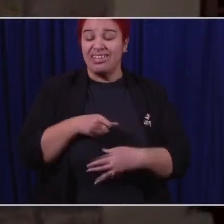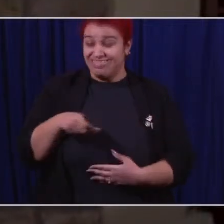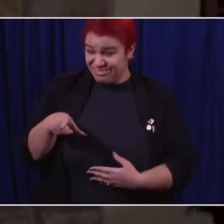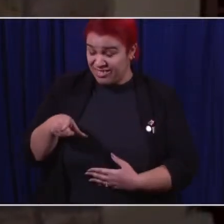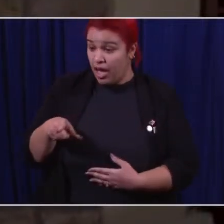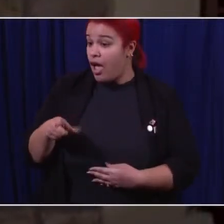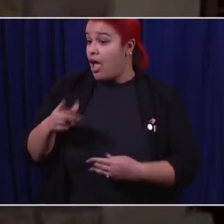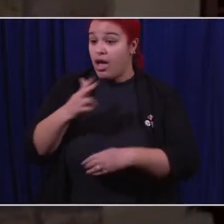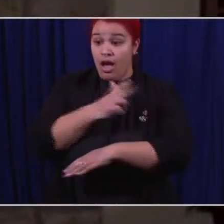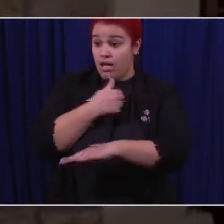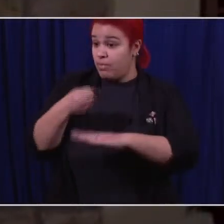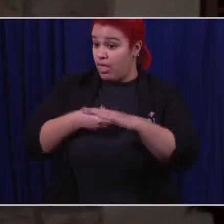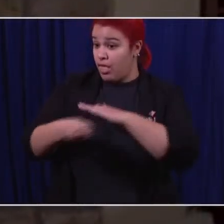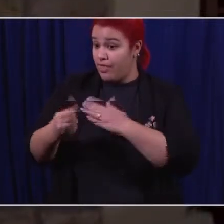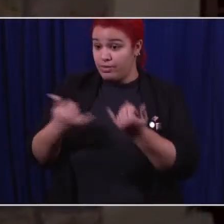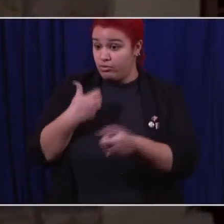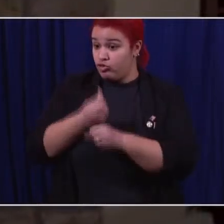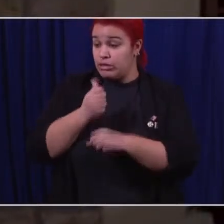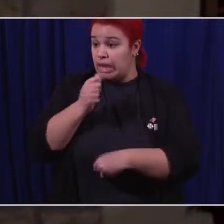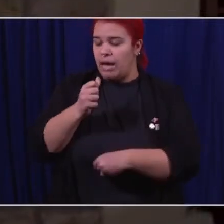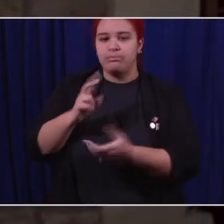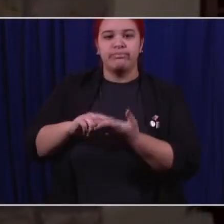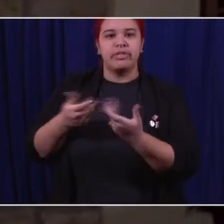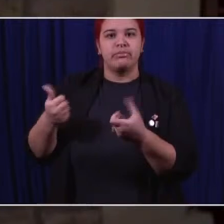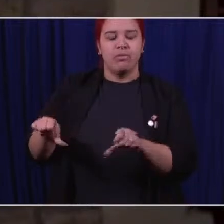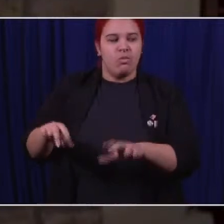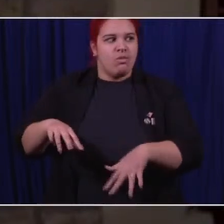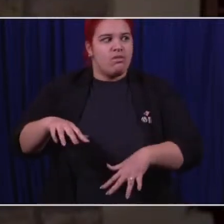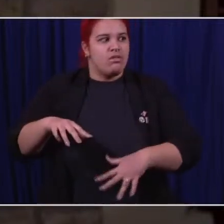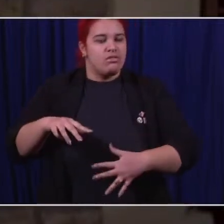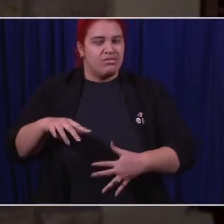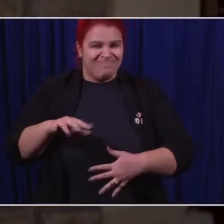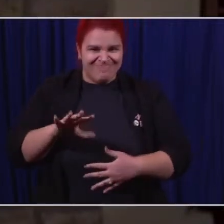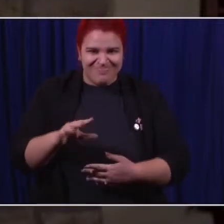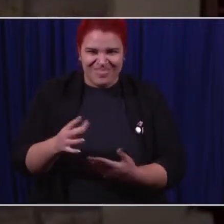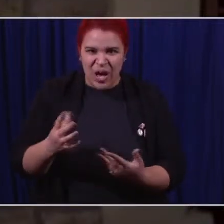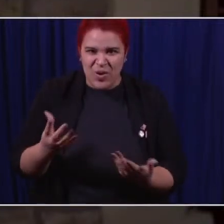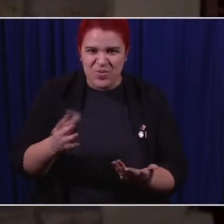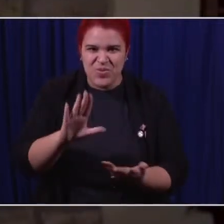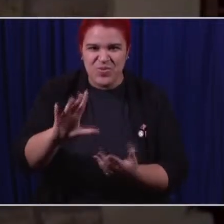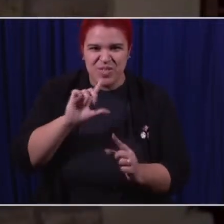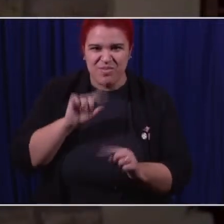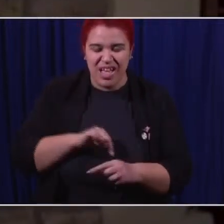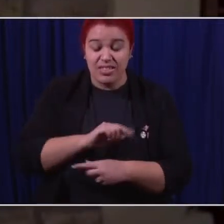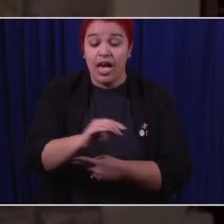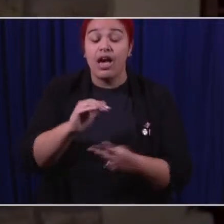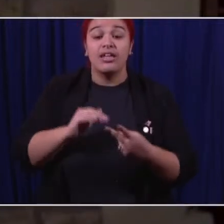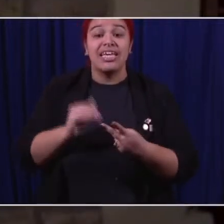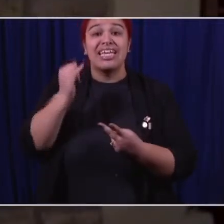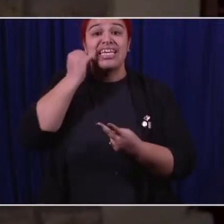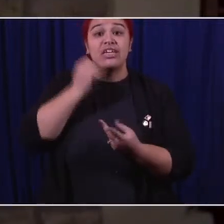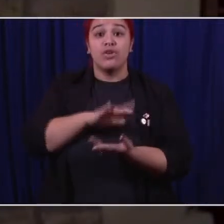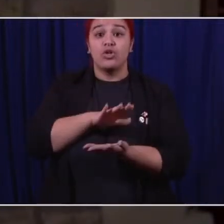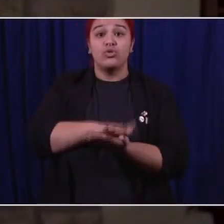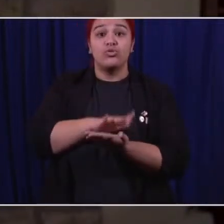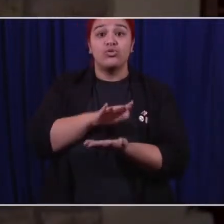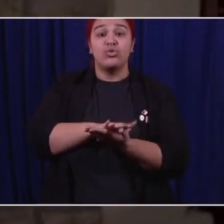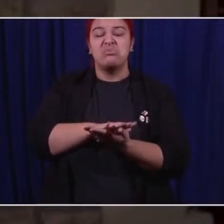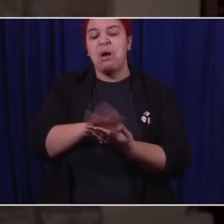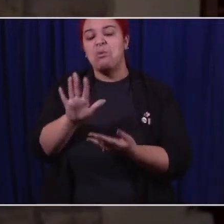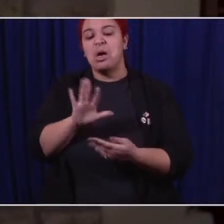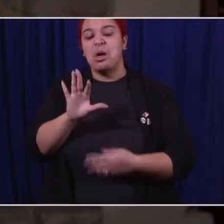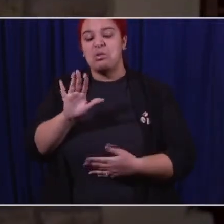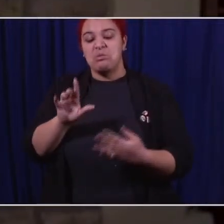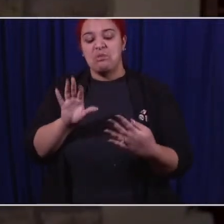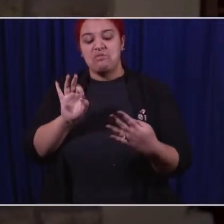of schools, if a school district doesn't get the vaccine by mid-February, they wouldn't be able to open by March 1st. Is it possible that schools could